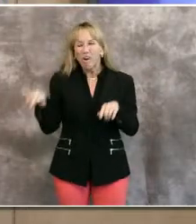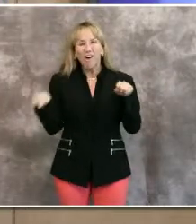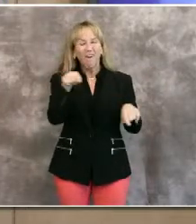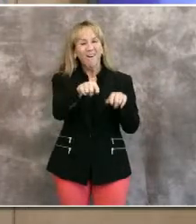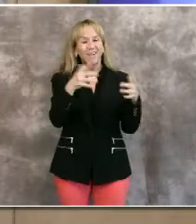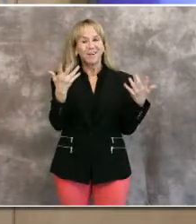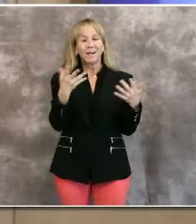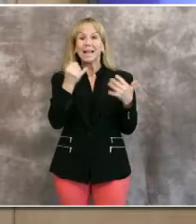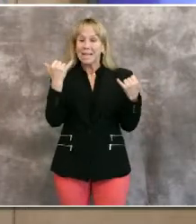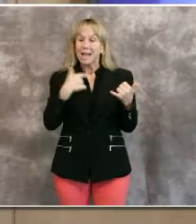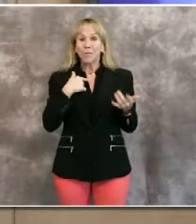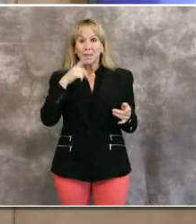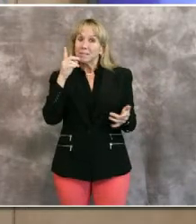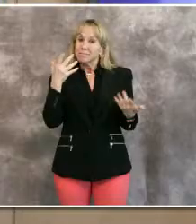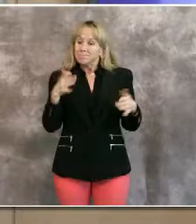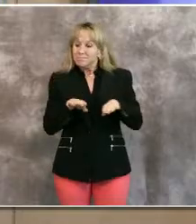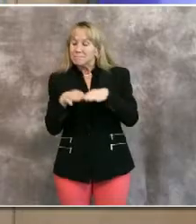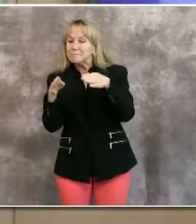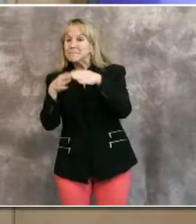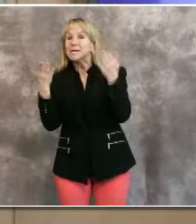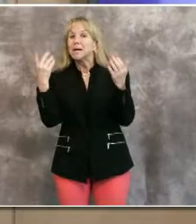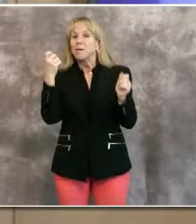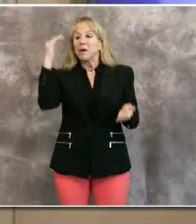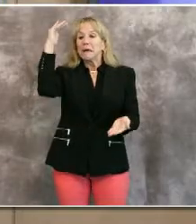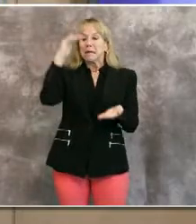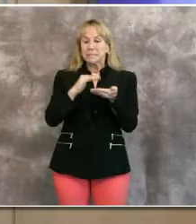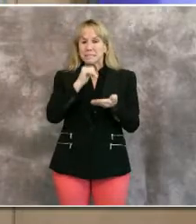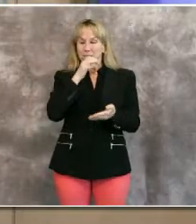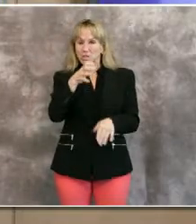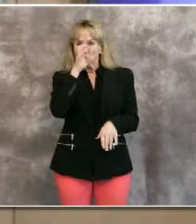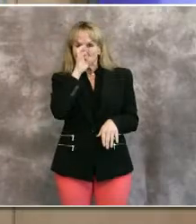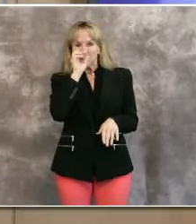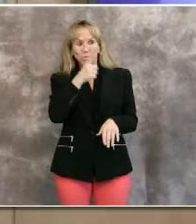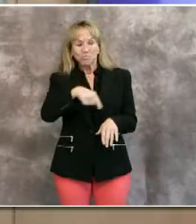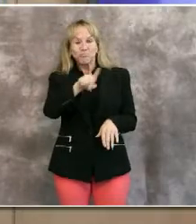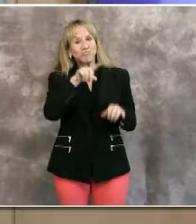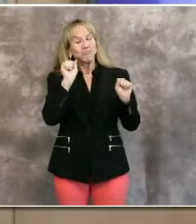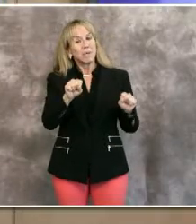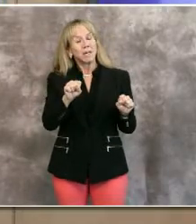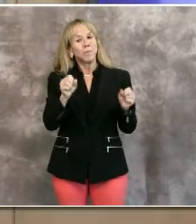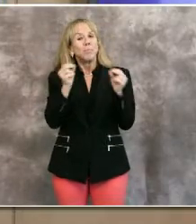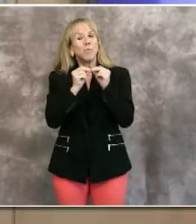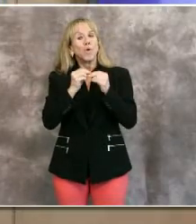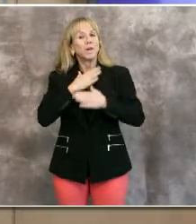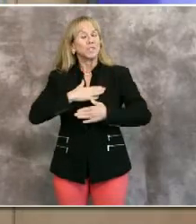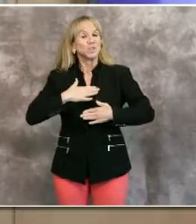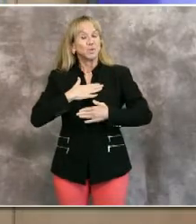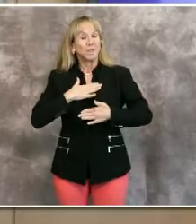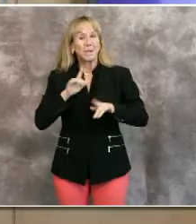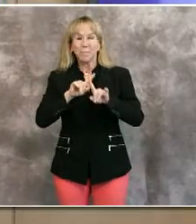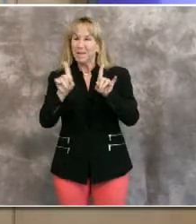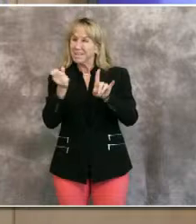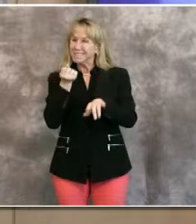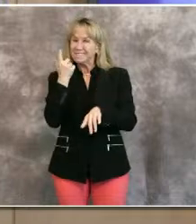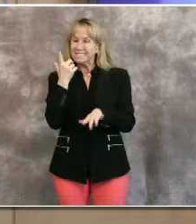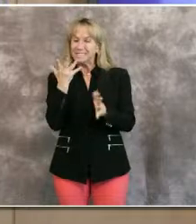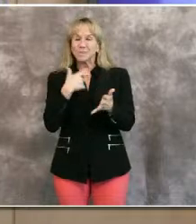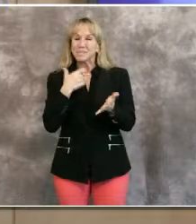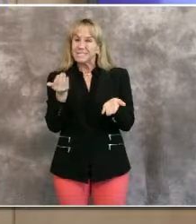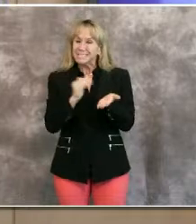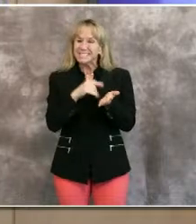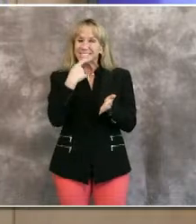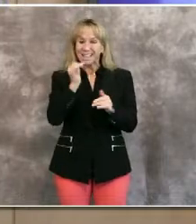we have loosened restrictions to allow people to enjoy the outdoors more, we can't stress enough that